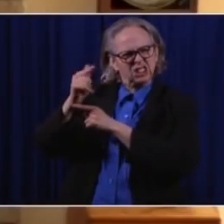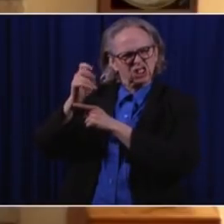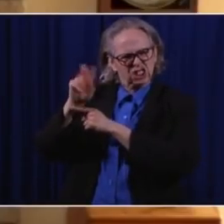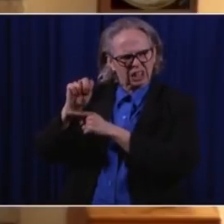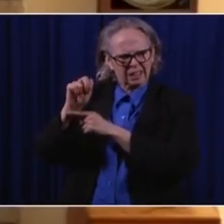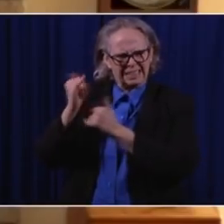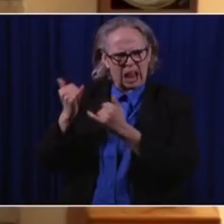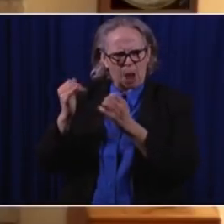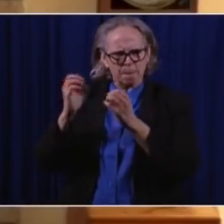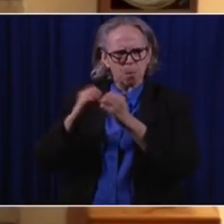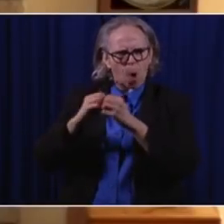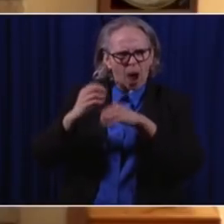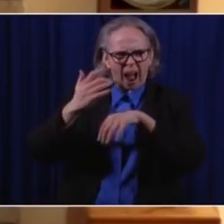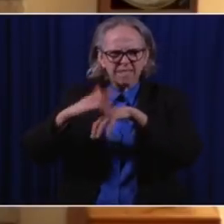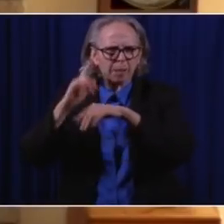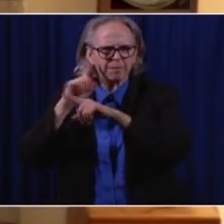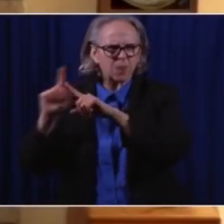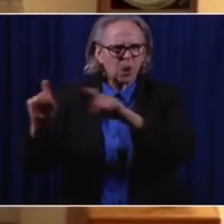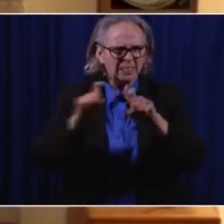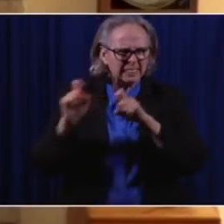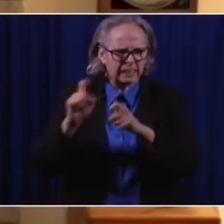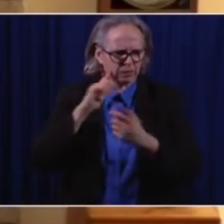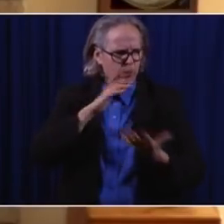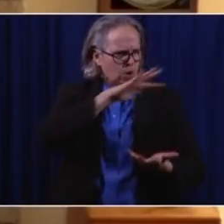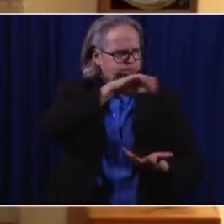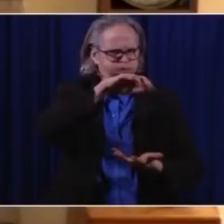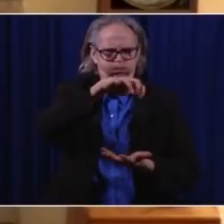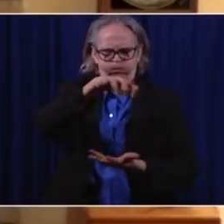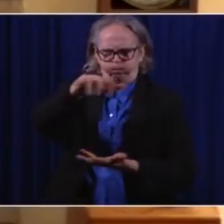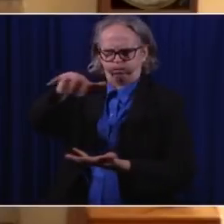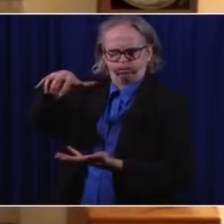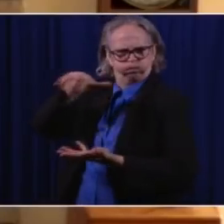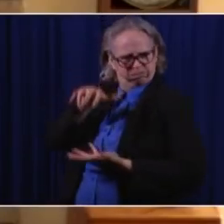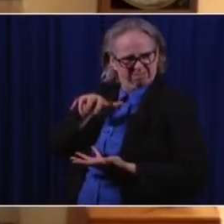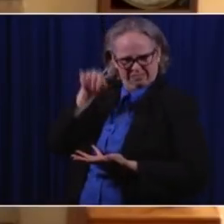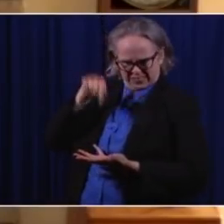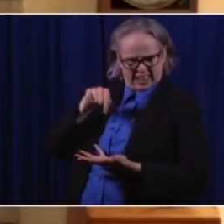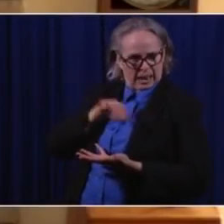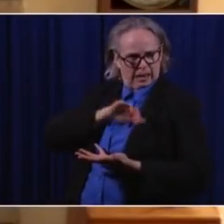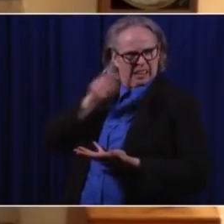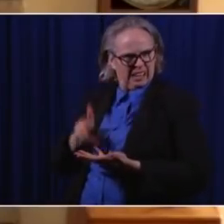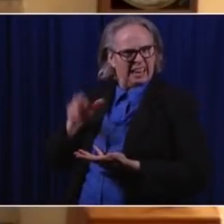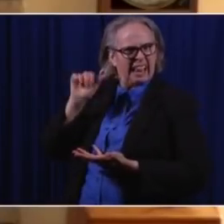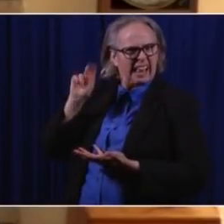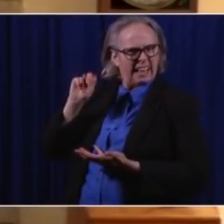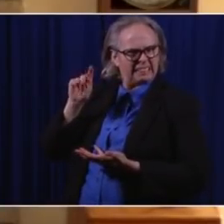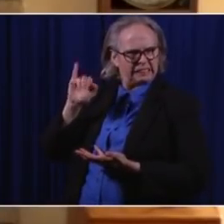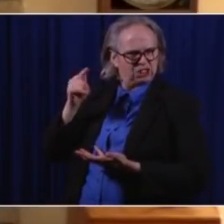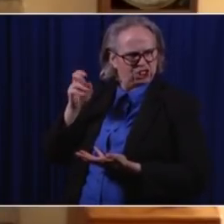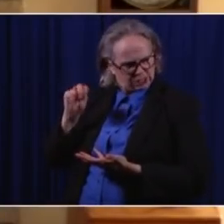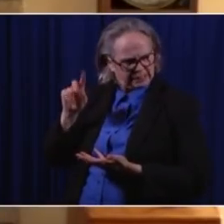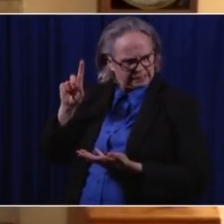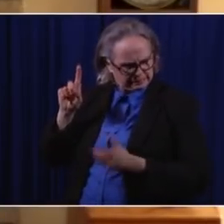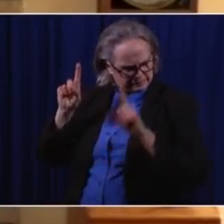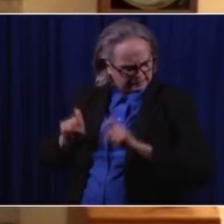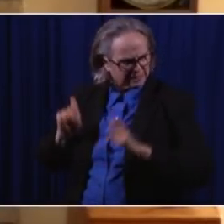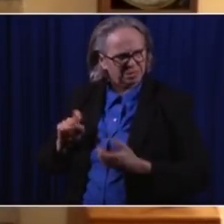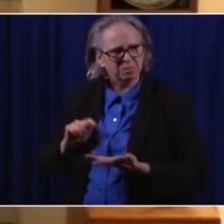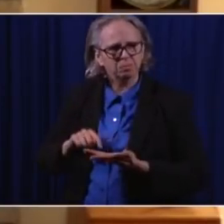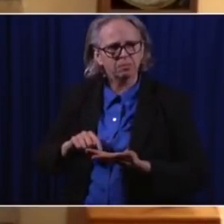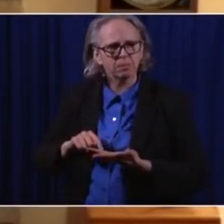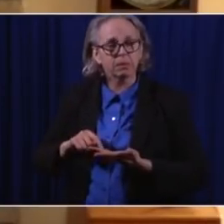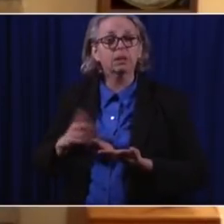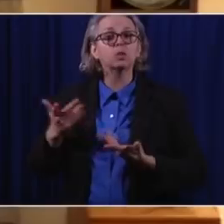Now we're getting large numbers of these tests that are rolling in. We made a decision to